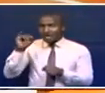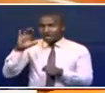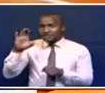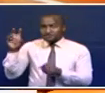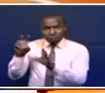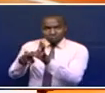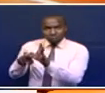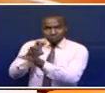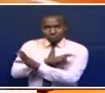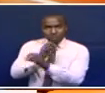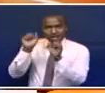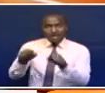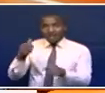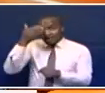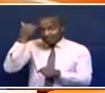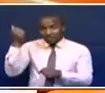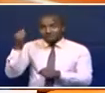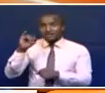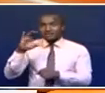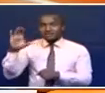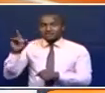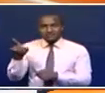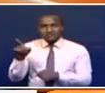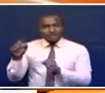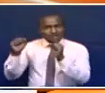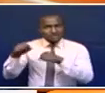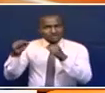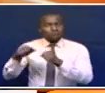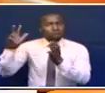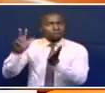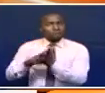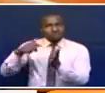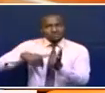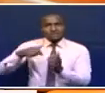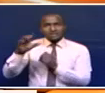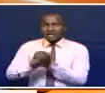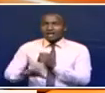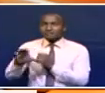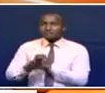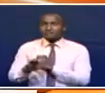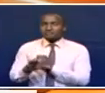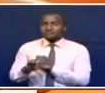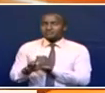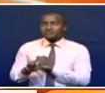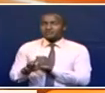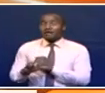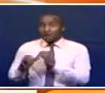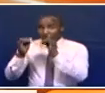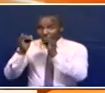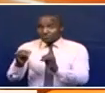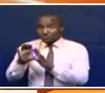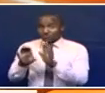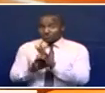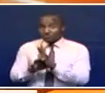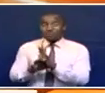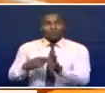international commitment because the ICC treaty was ratified by this country. And in fact, under the new, in our new constitution, we've